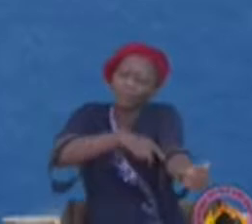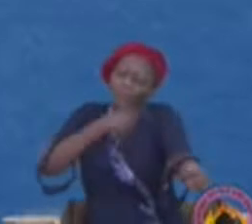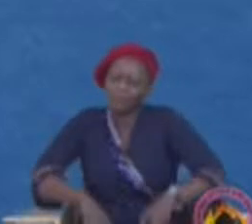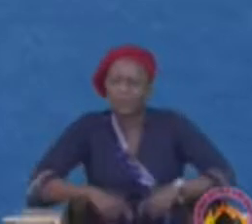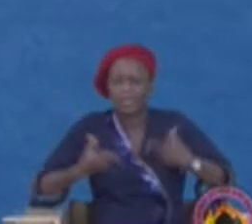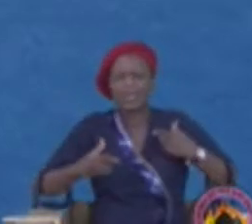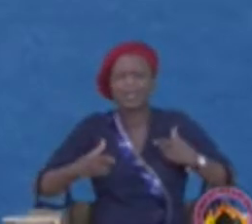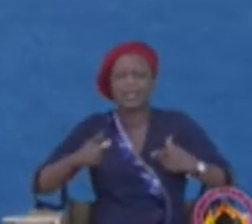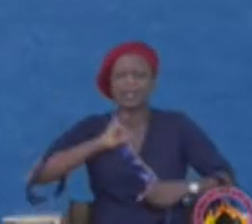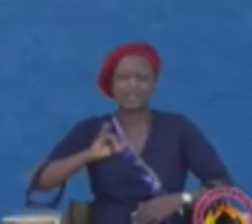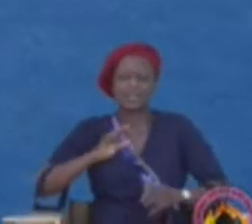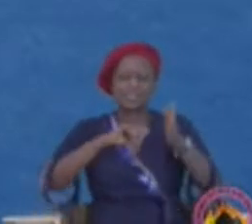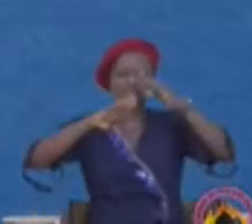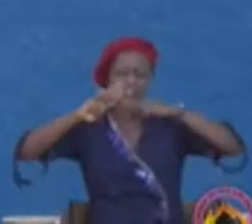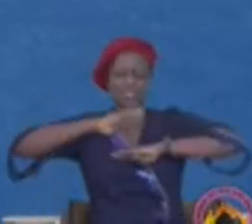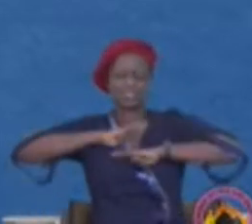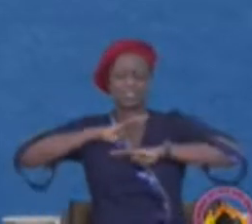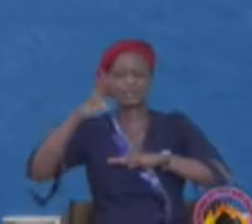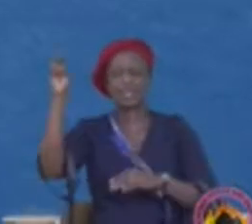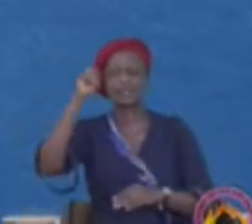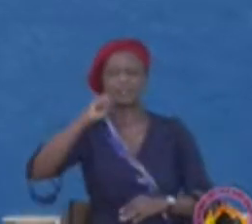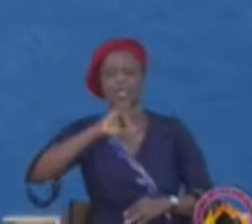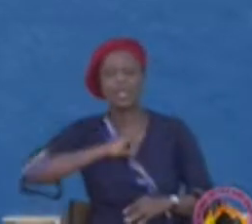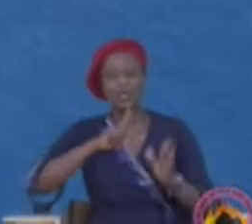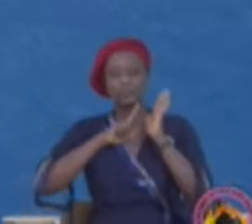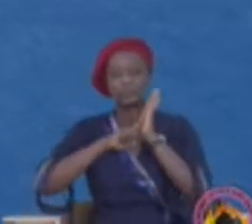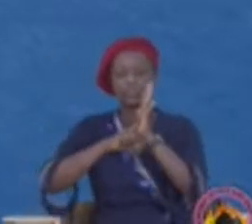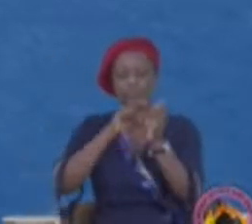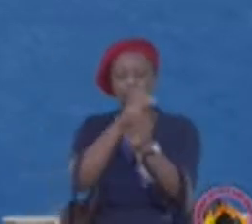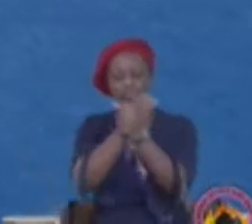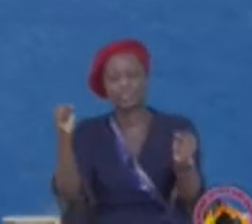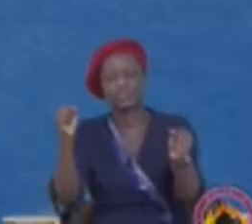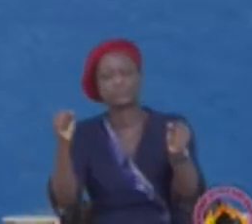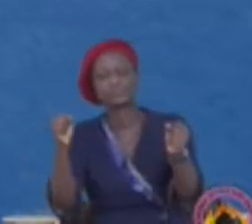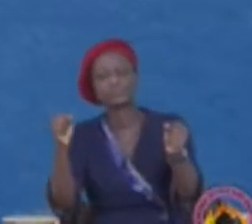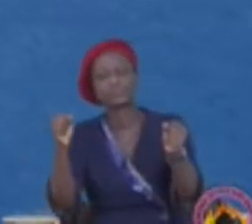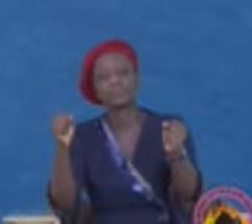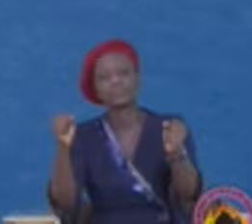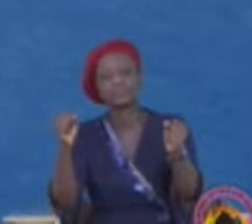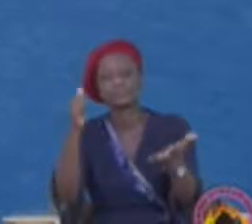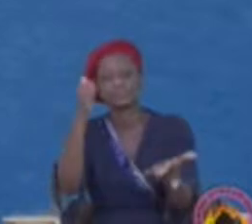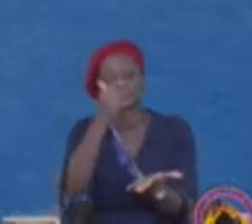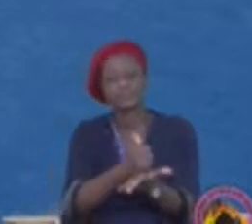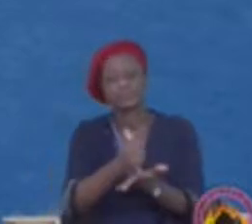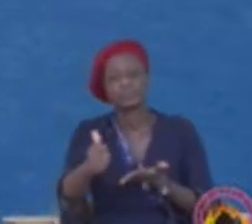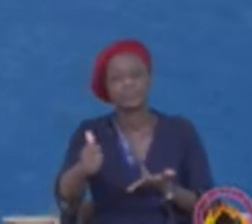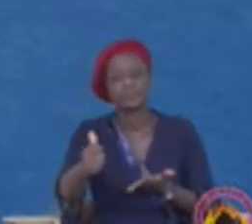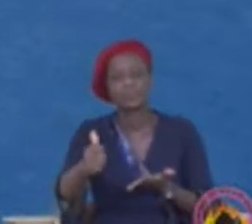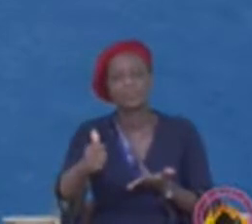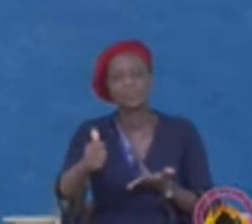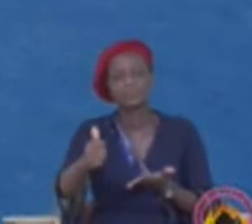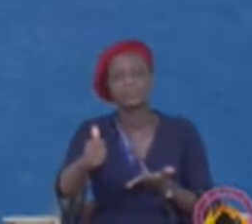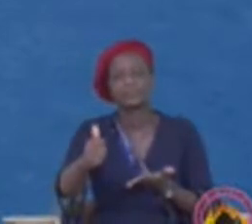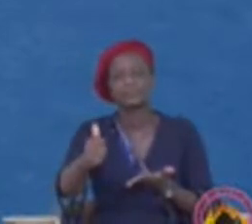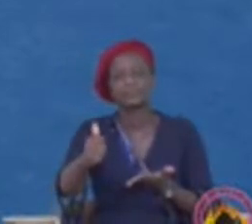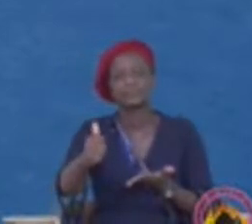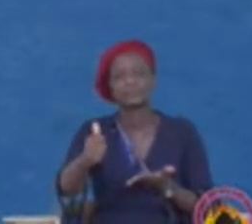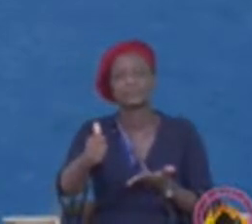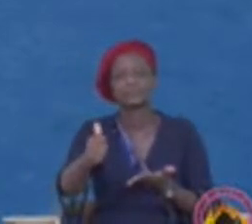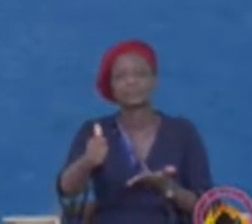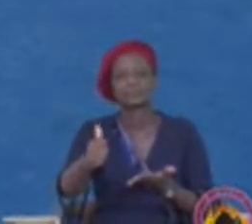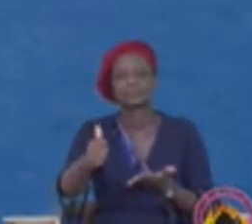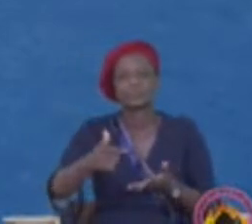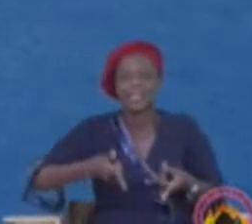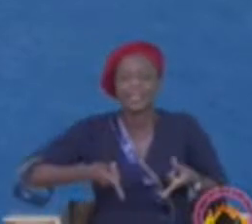life will I satisfy him and show him my salvation. Amen. Kindly pray